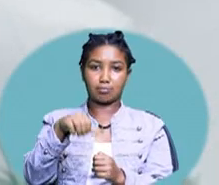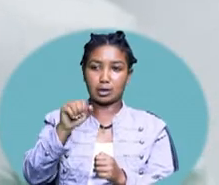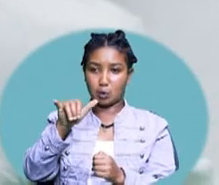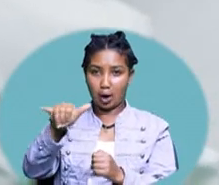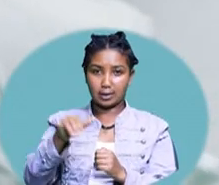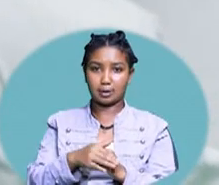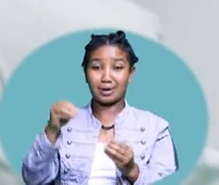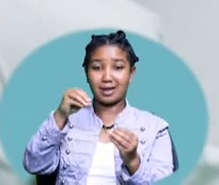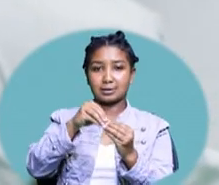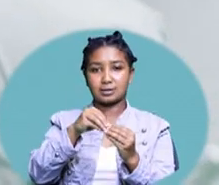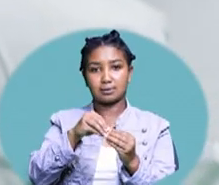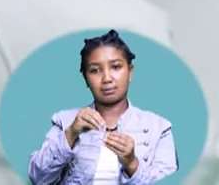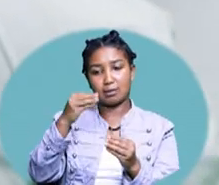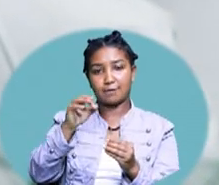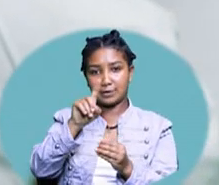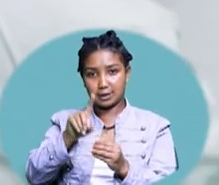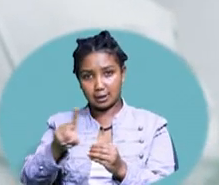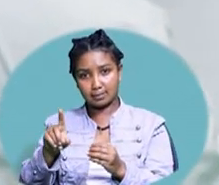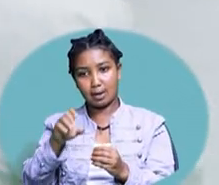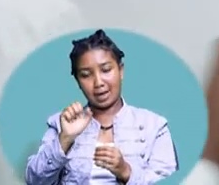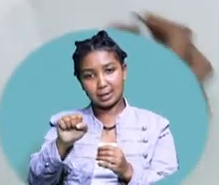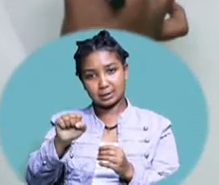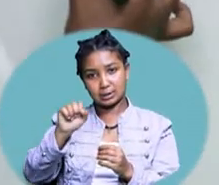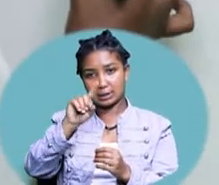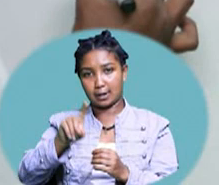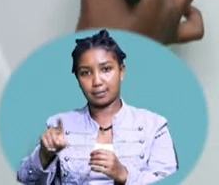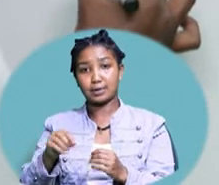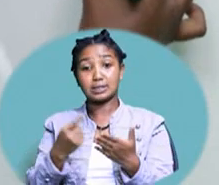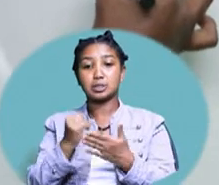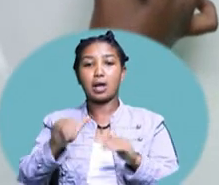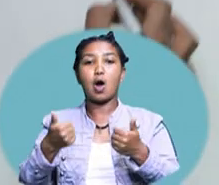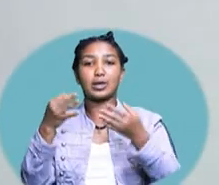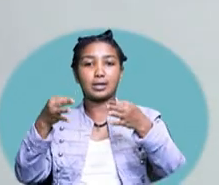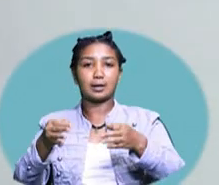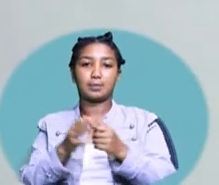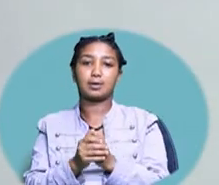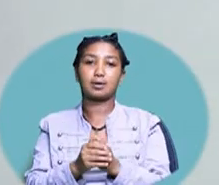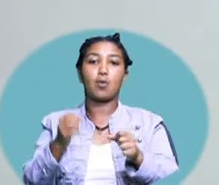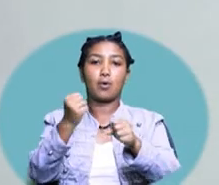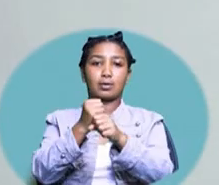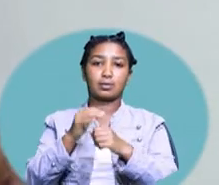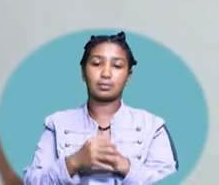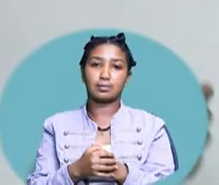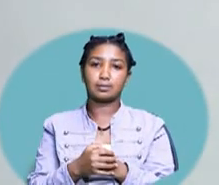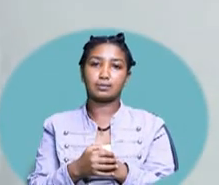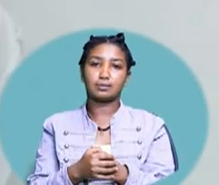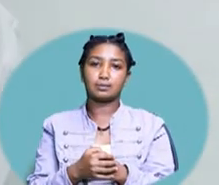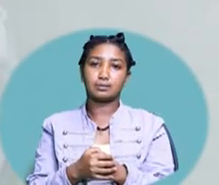Sy, plus Fz, Sz. This is how we determine work.